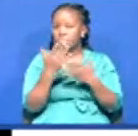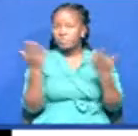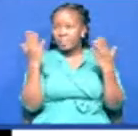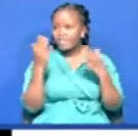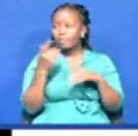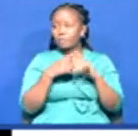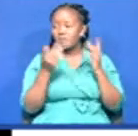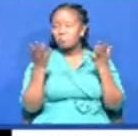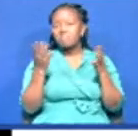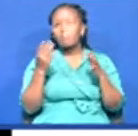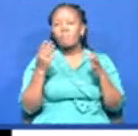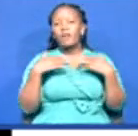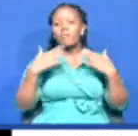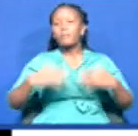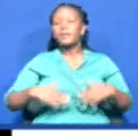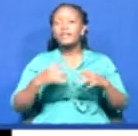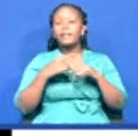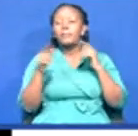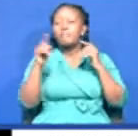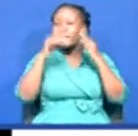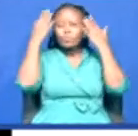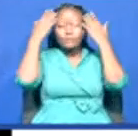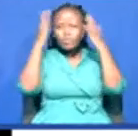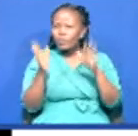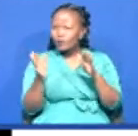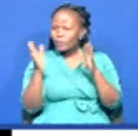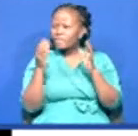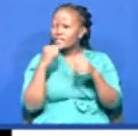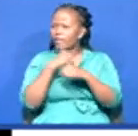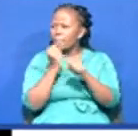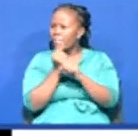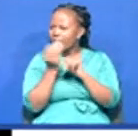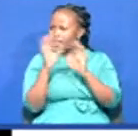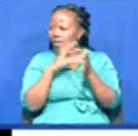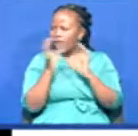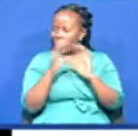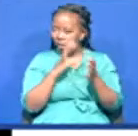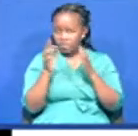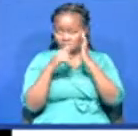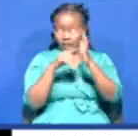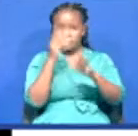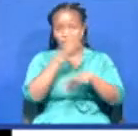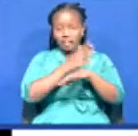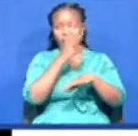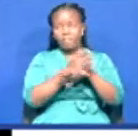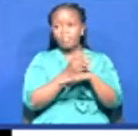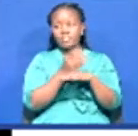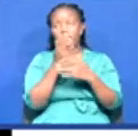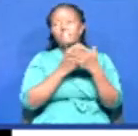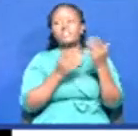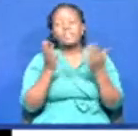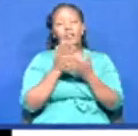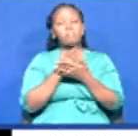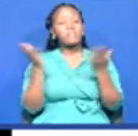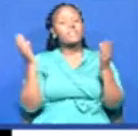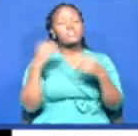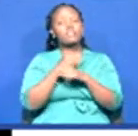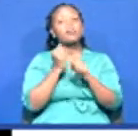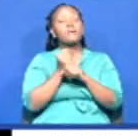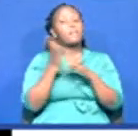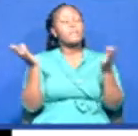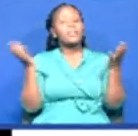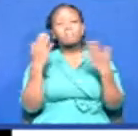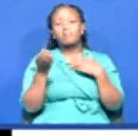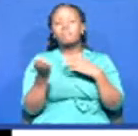know what the ingredients are, particularly in counterfeit. Some of the ingredients might be harmful. And